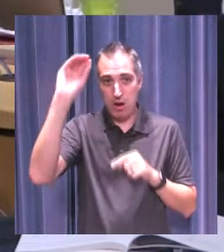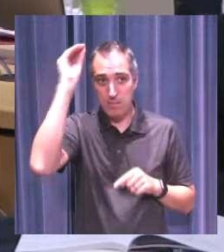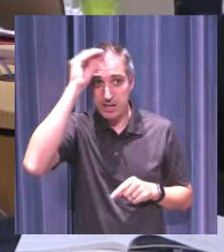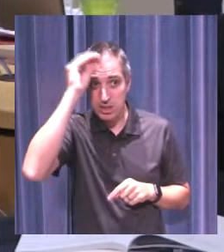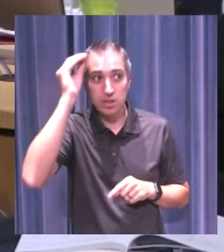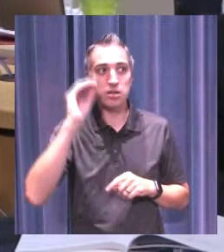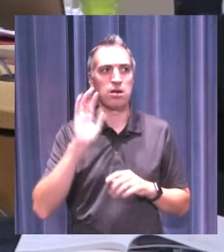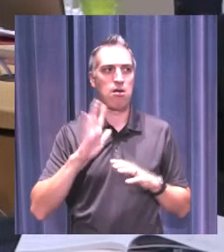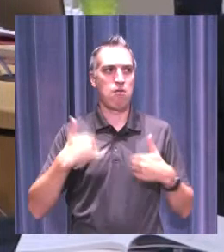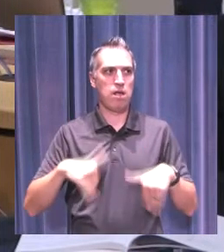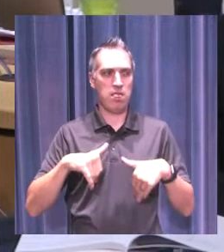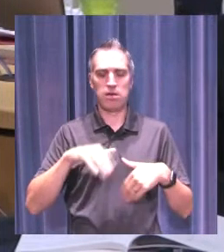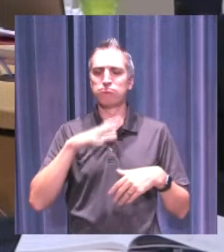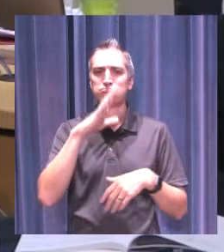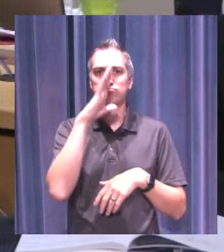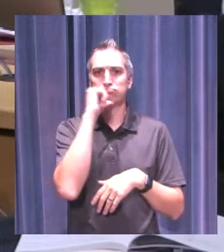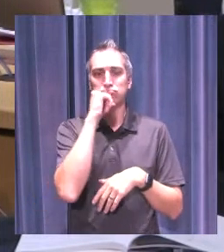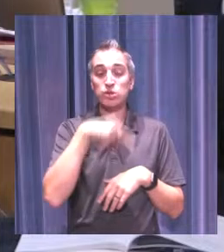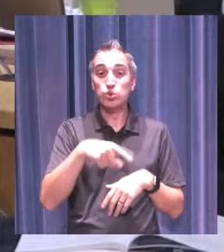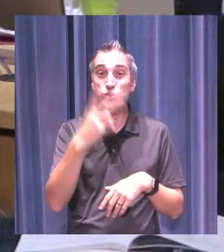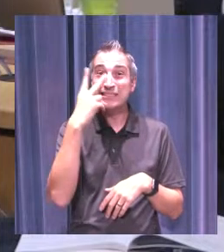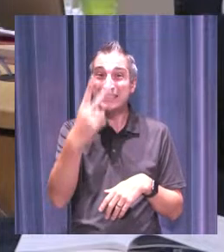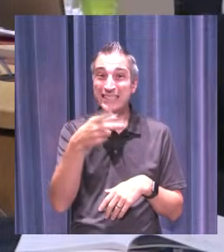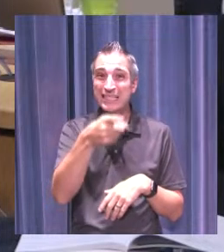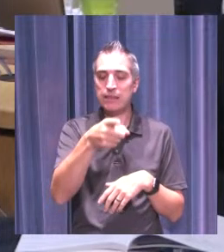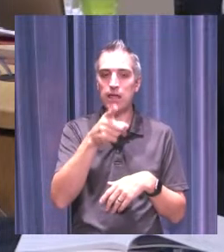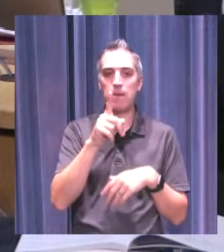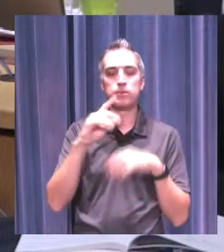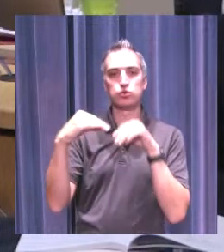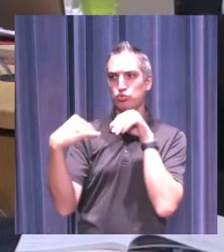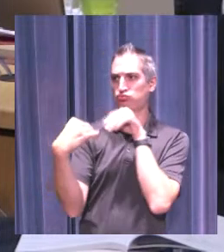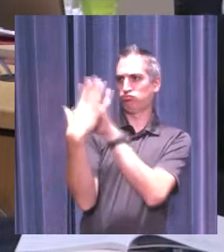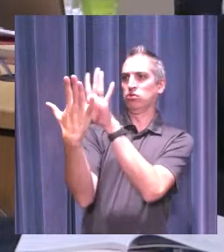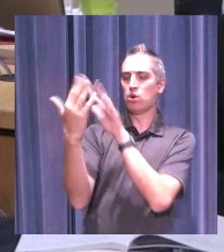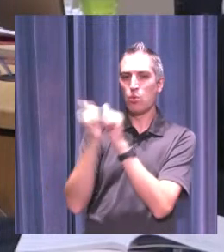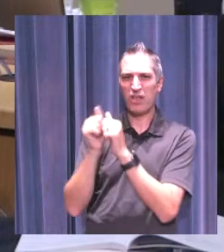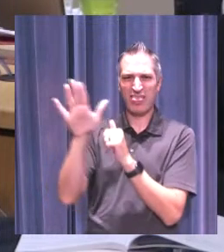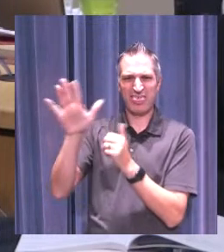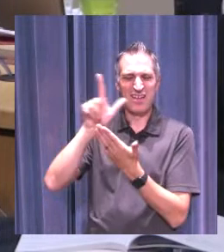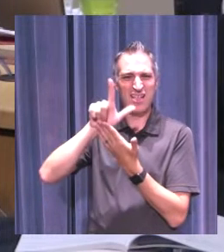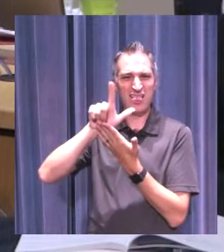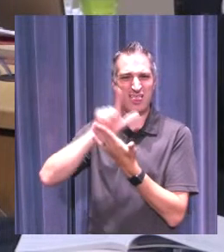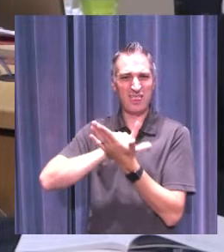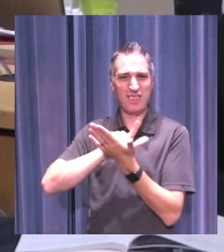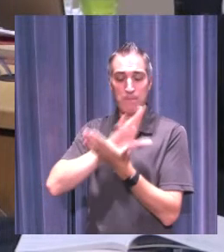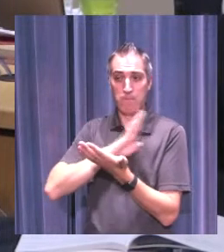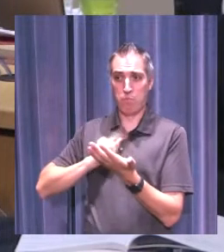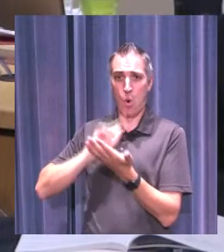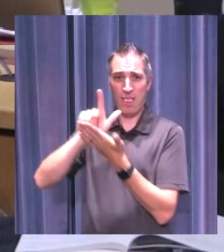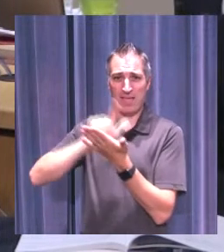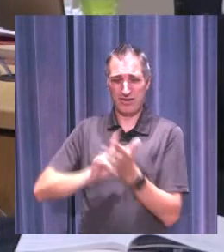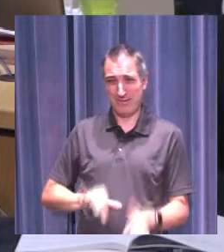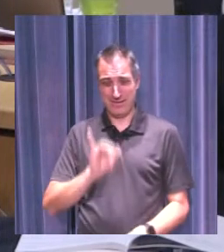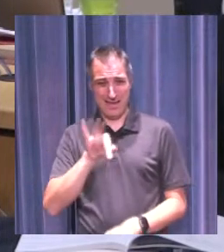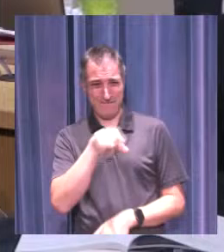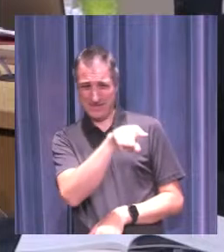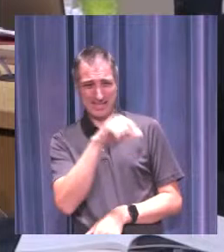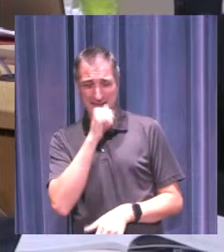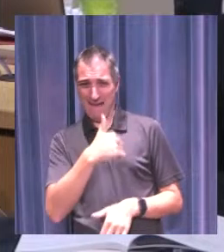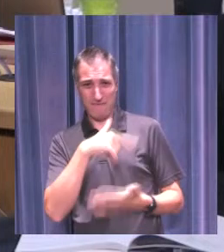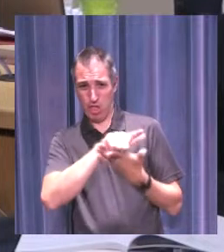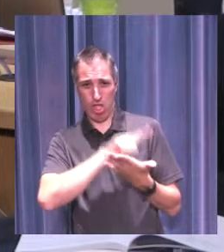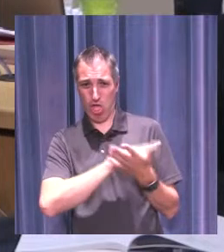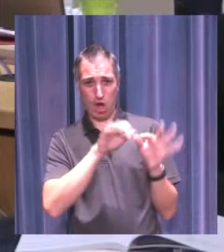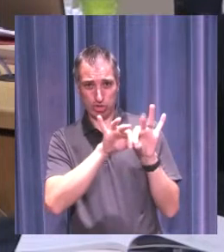is astounding to see Mr. Freeman challenge the board attorney on legal opinions as if he has a law degree, and leaving one only to question